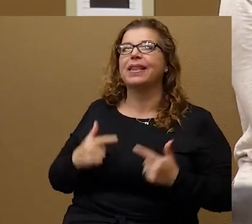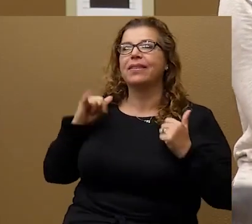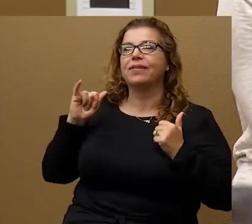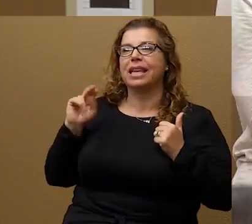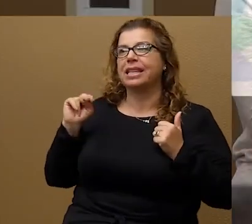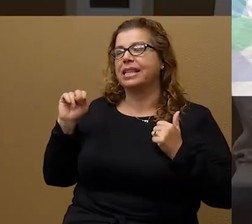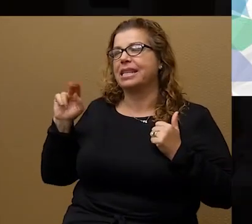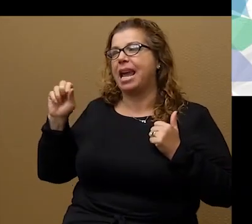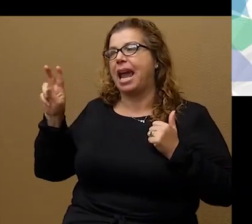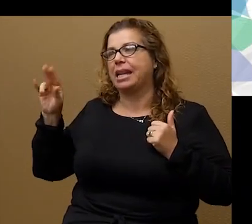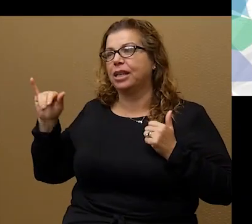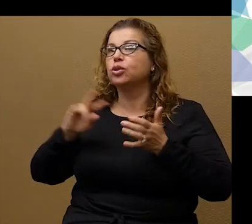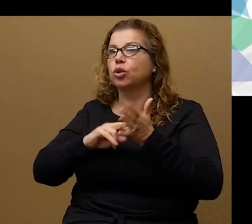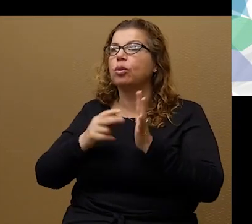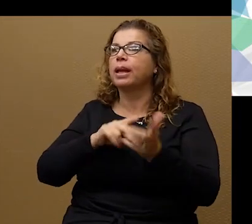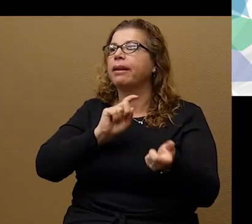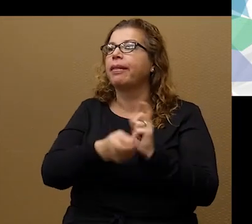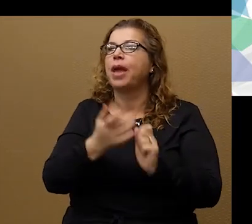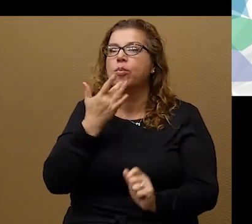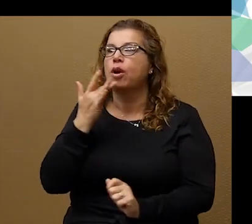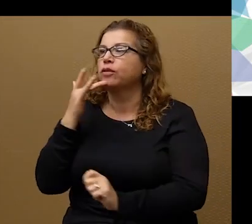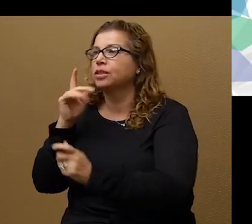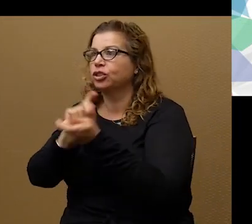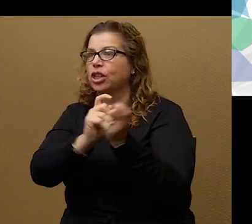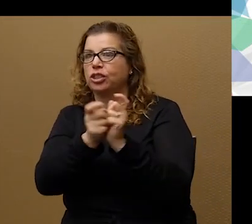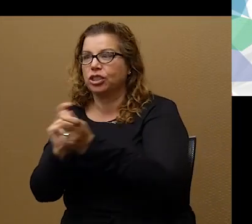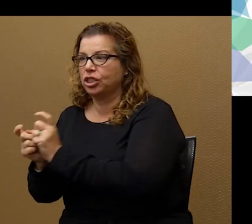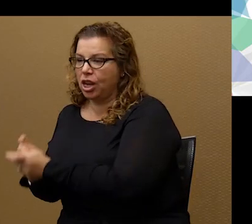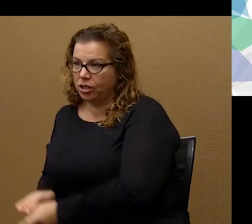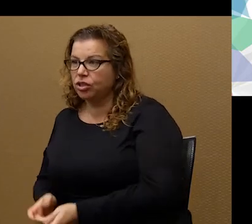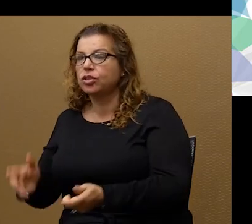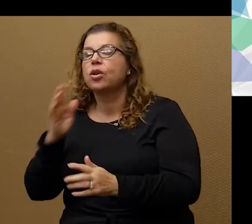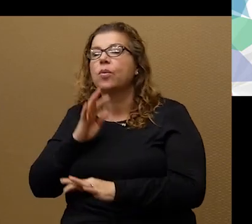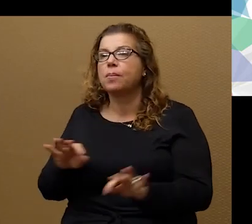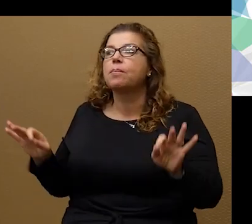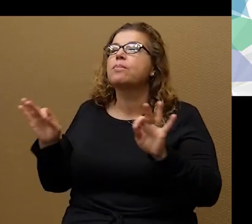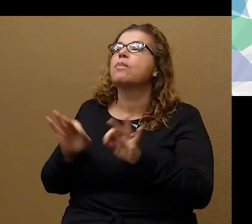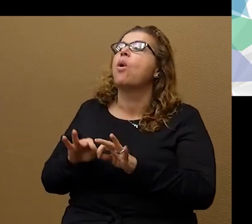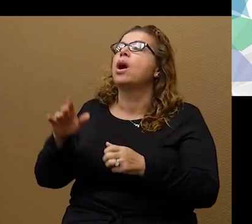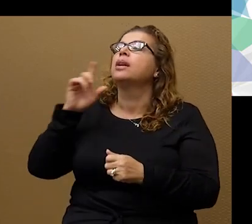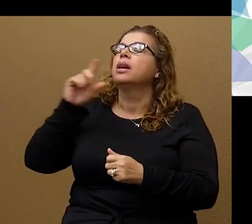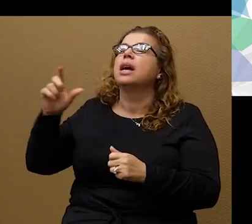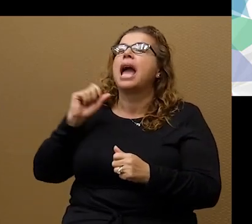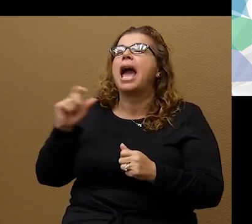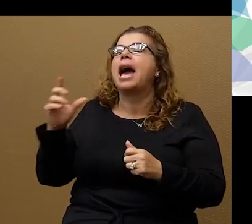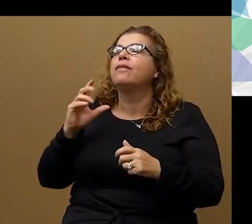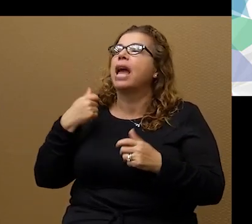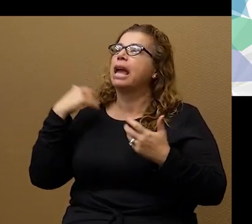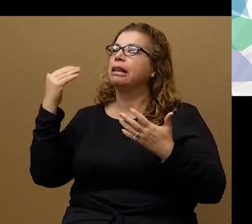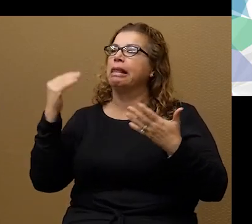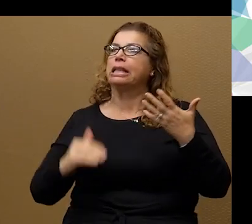change. Take them out of the rotation as a reinforcer, not an addiction.